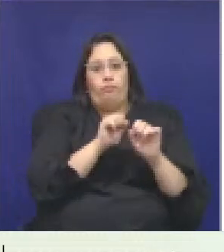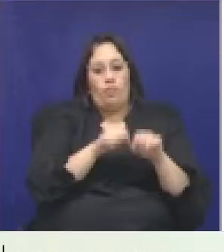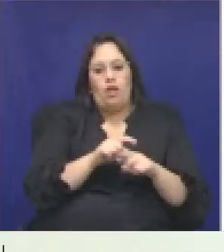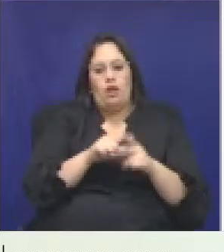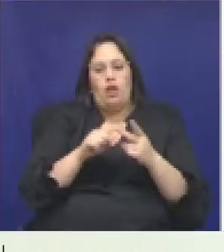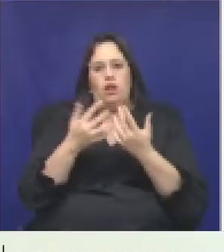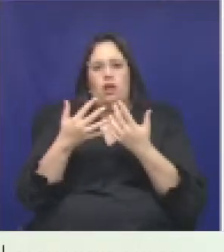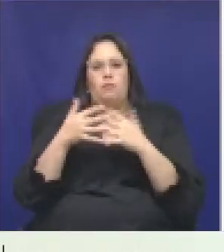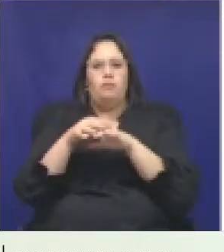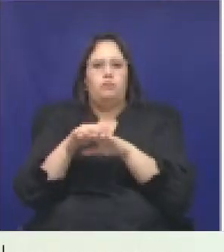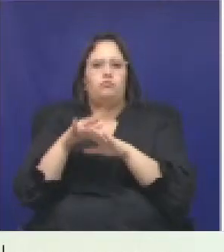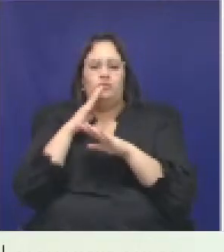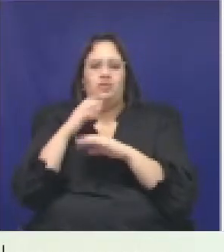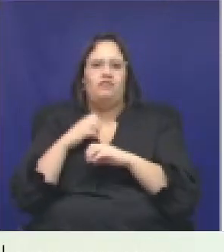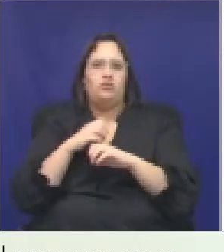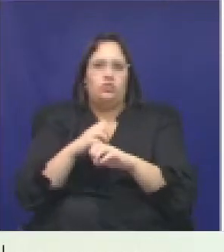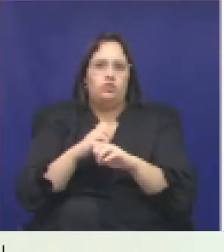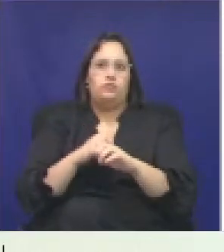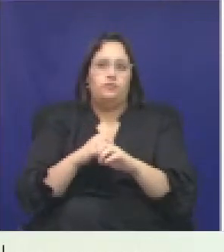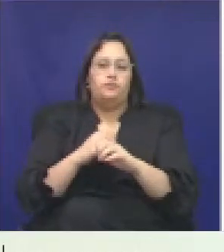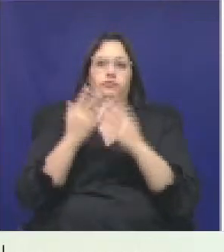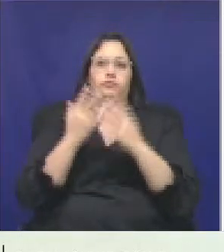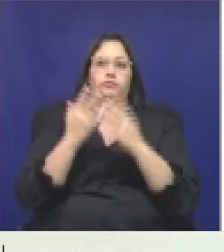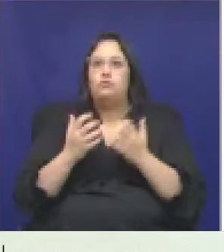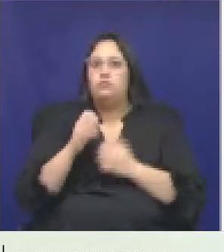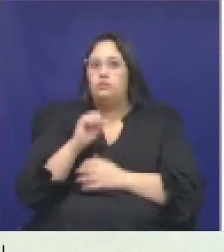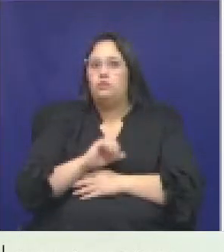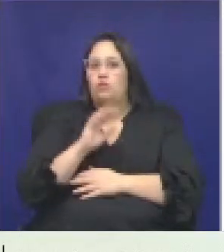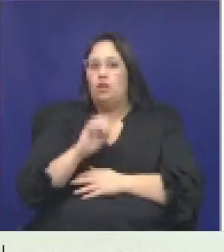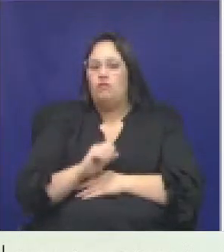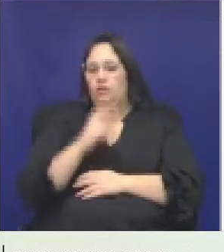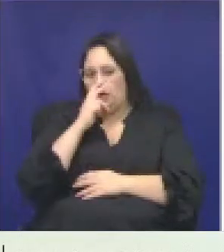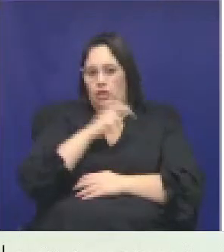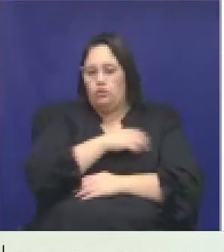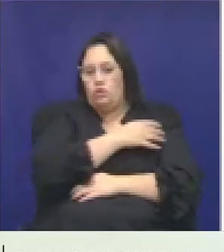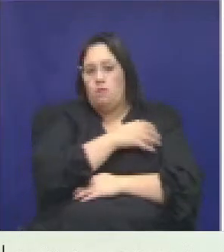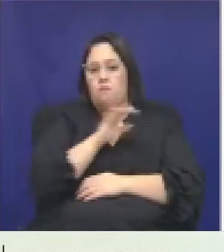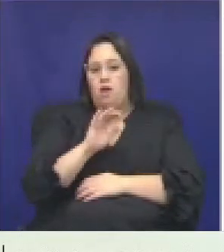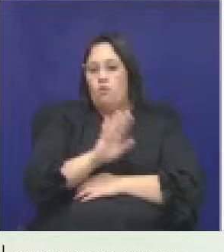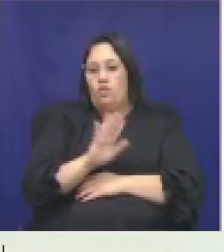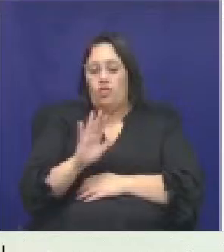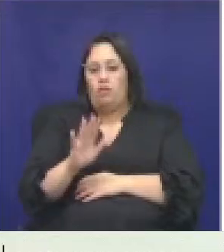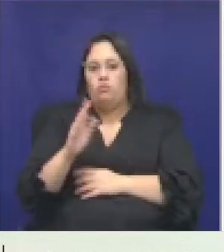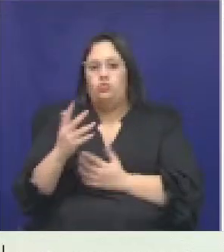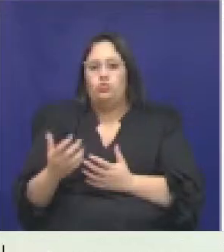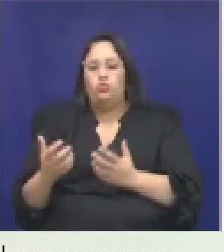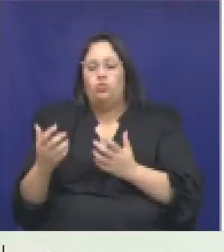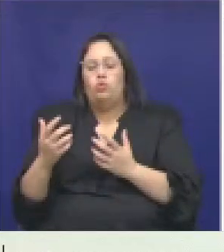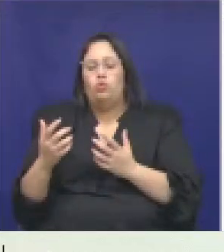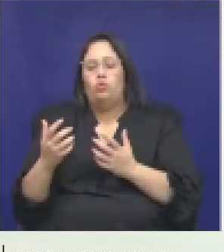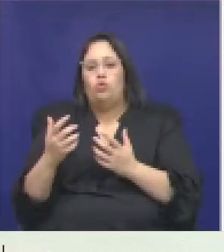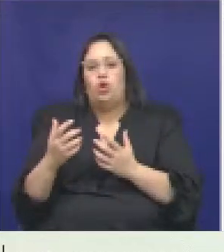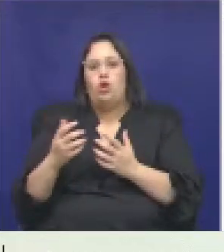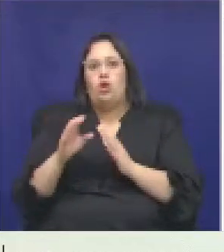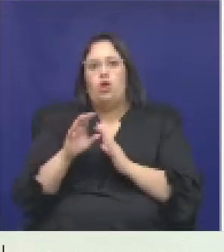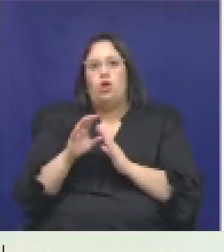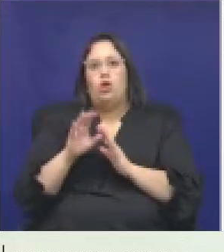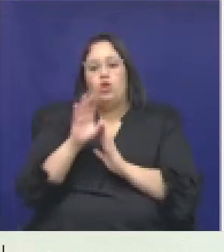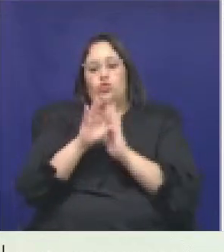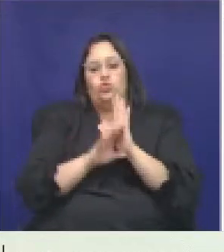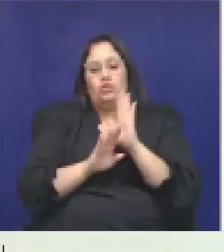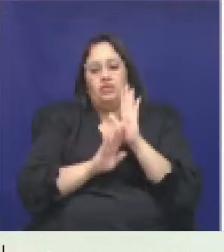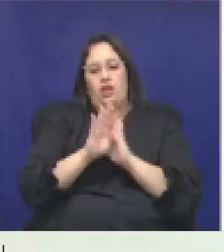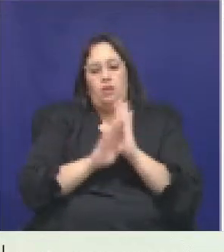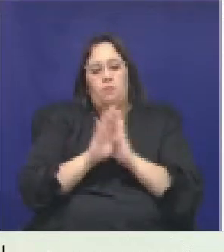implementation efficiency. Stats SA must be empowered to meet its constitutional and